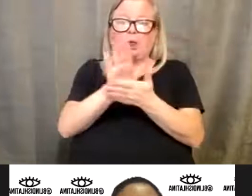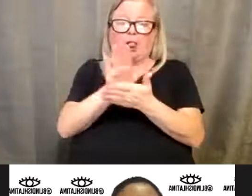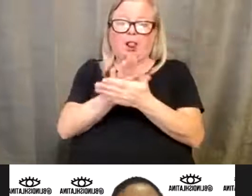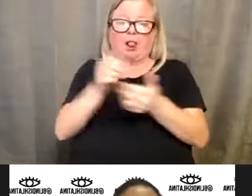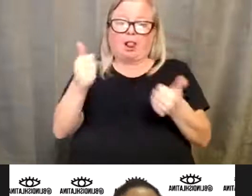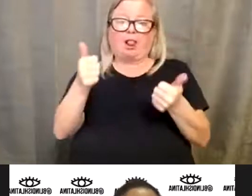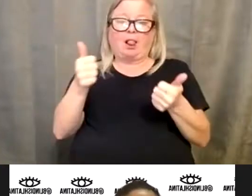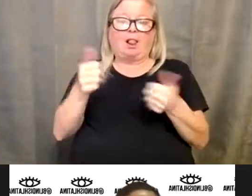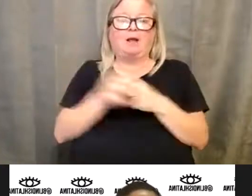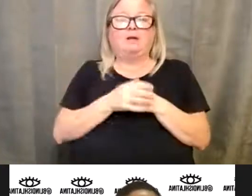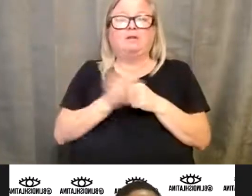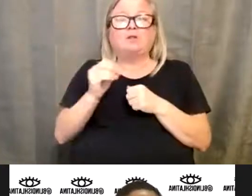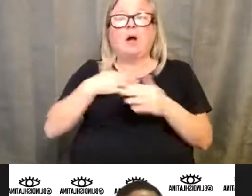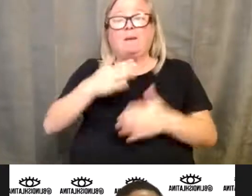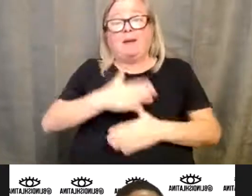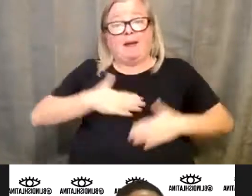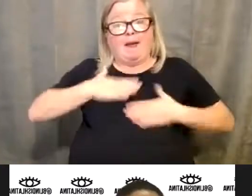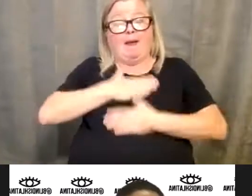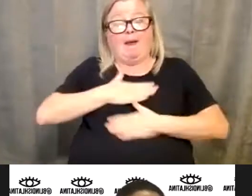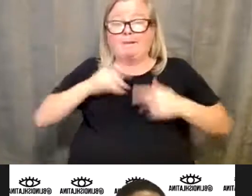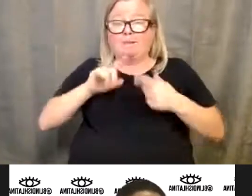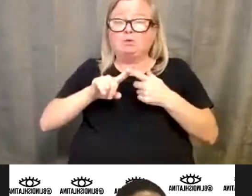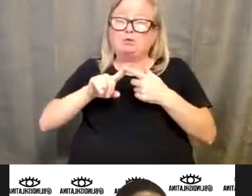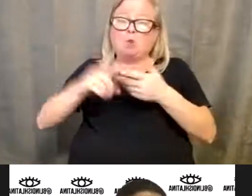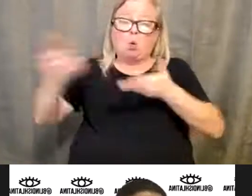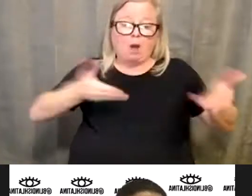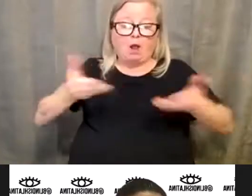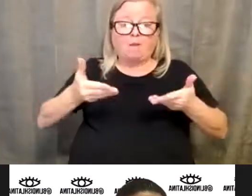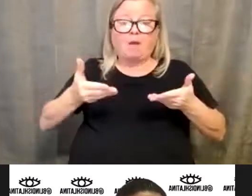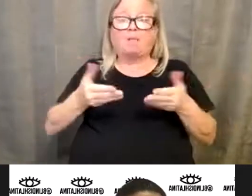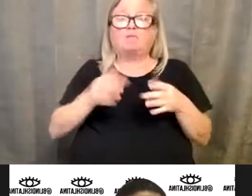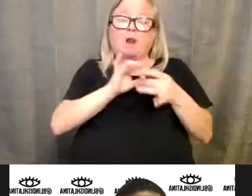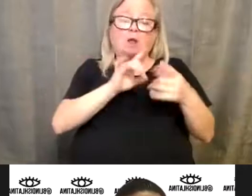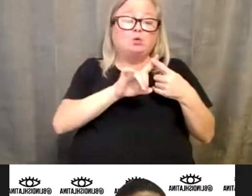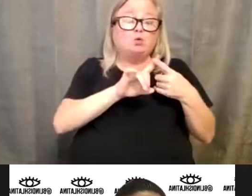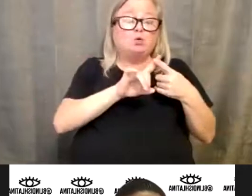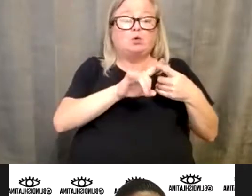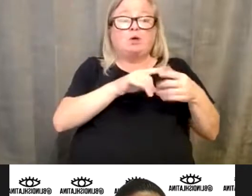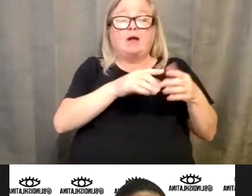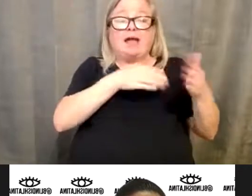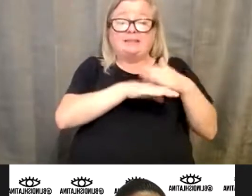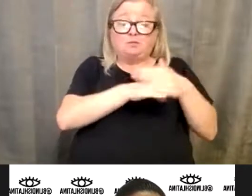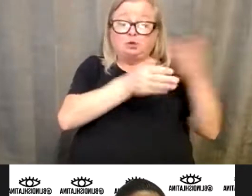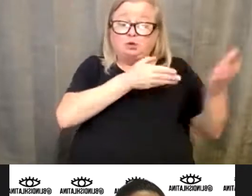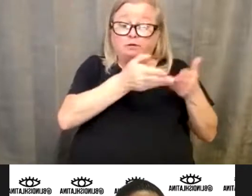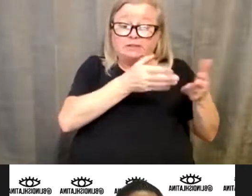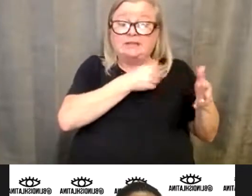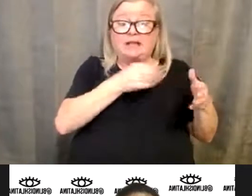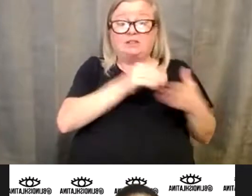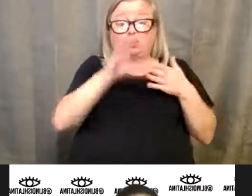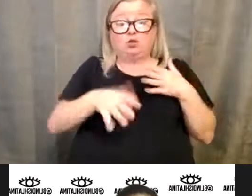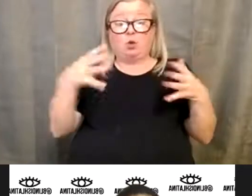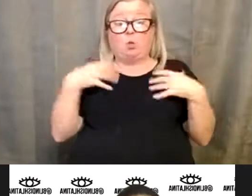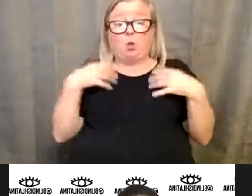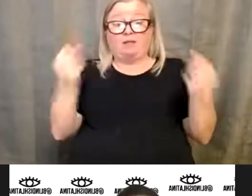I'm pleased to welcome you on behalf of our Office of Accessibility Services and Office of Student Wellness, and in